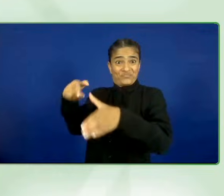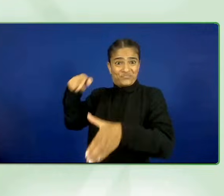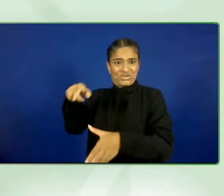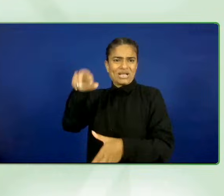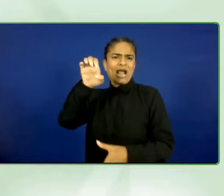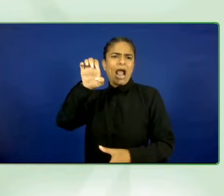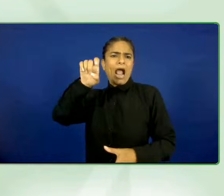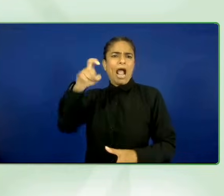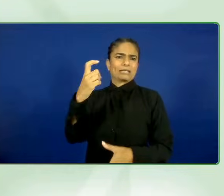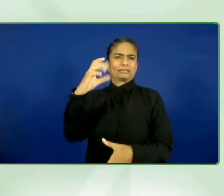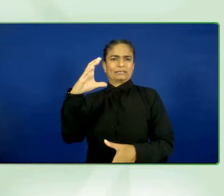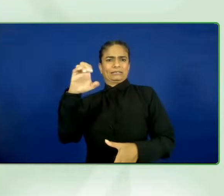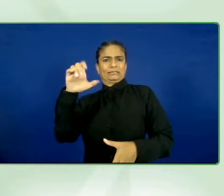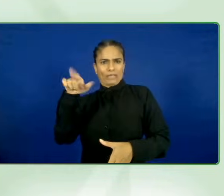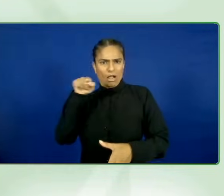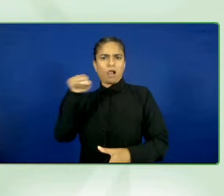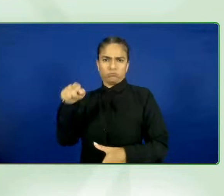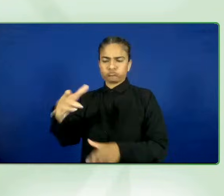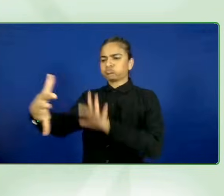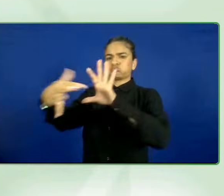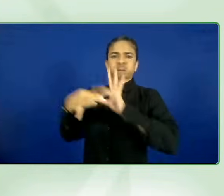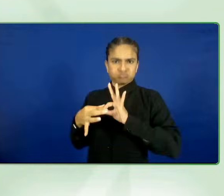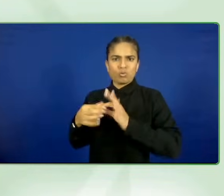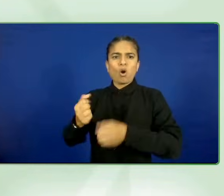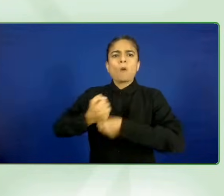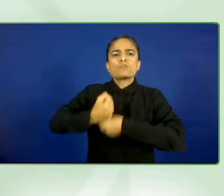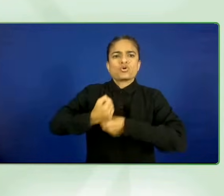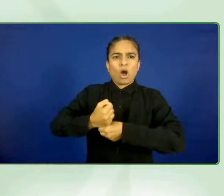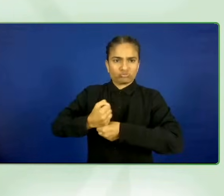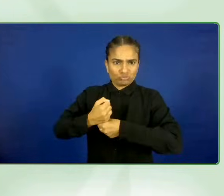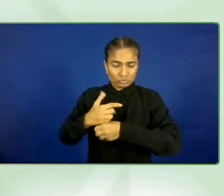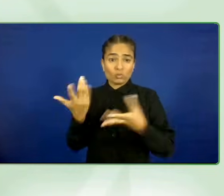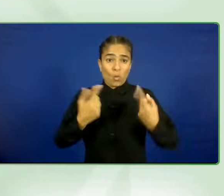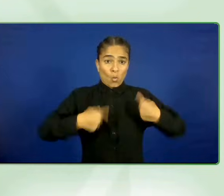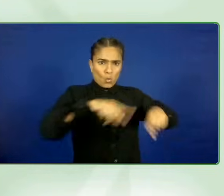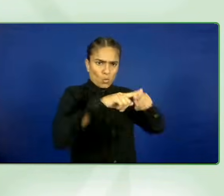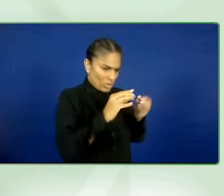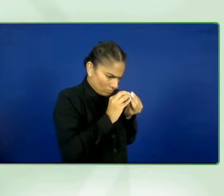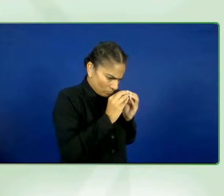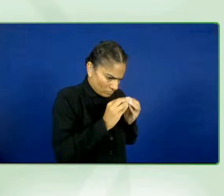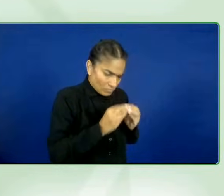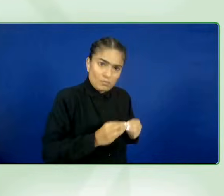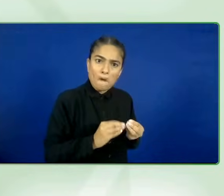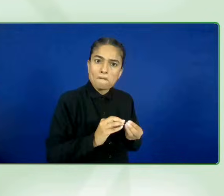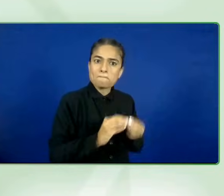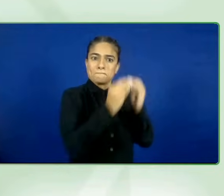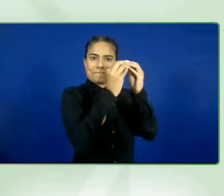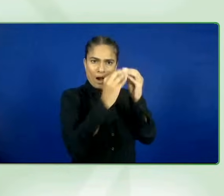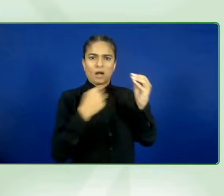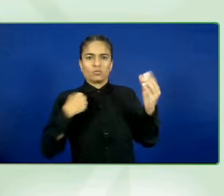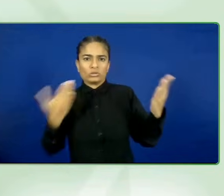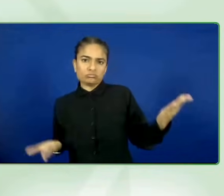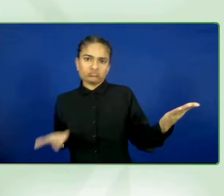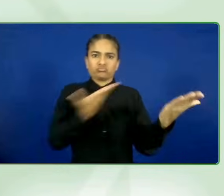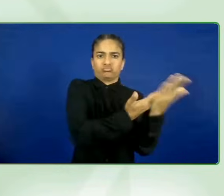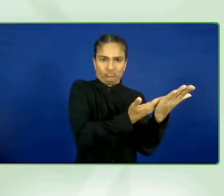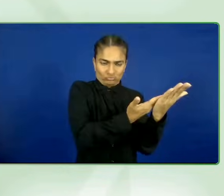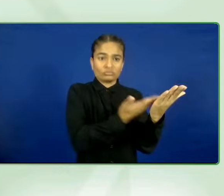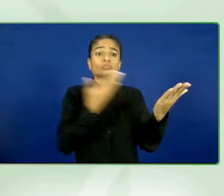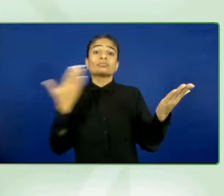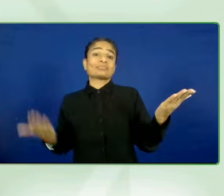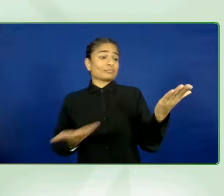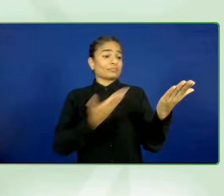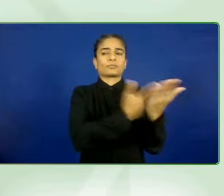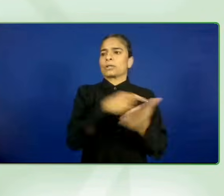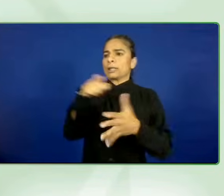creators. We provide accessibility feature and hosting of the accessibility feature as a service to them for a fraction of cost.